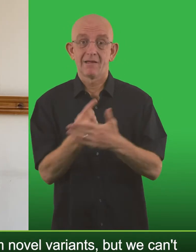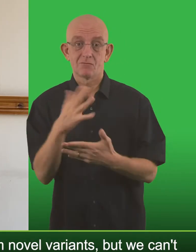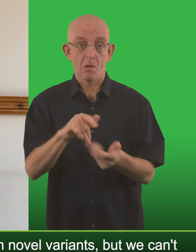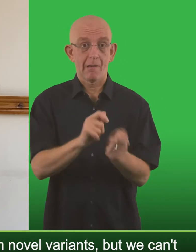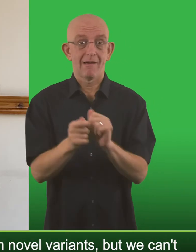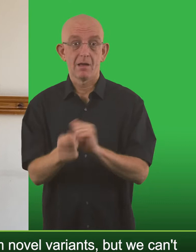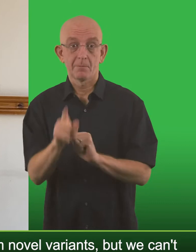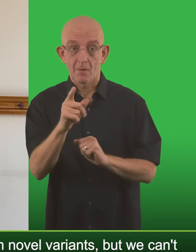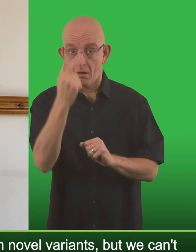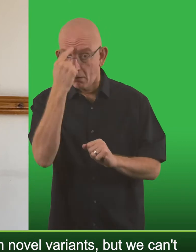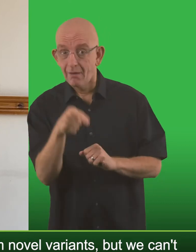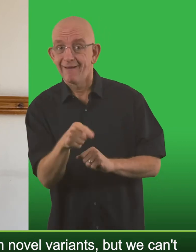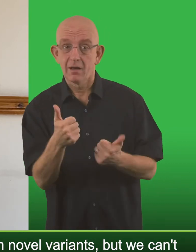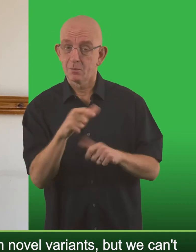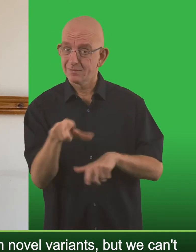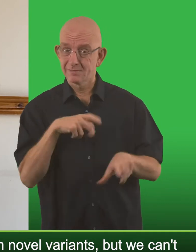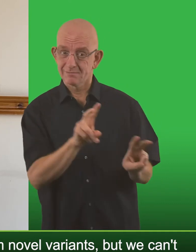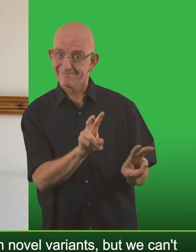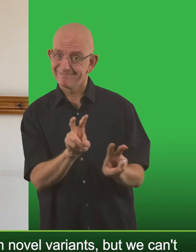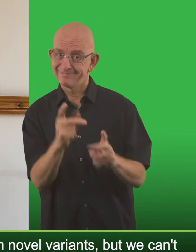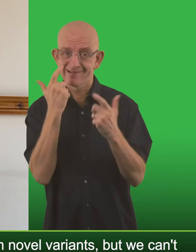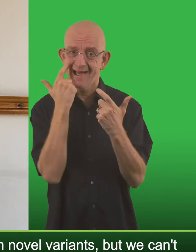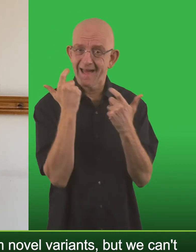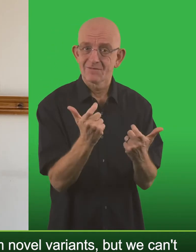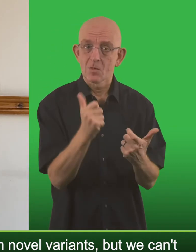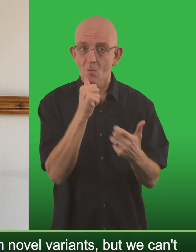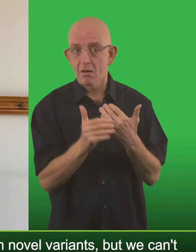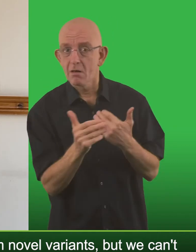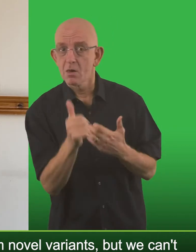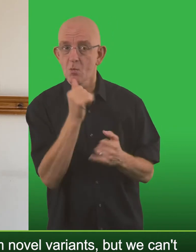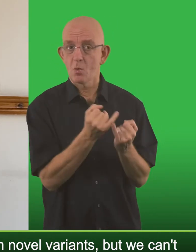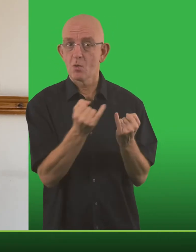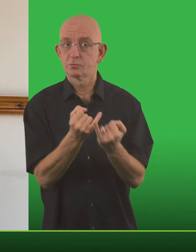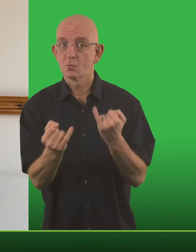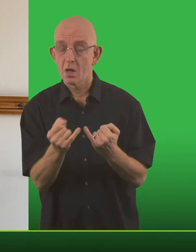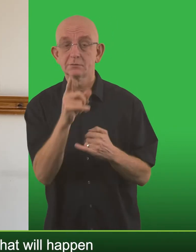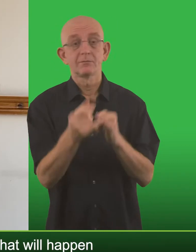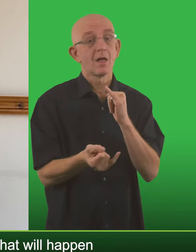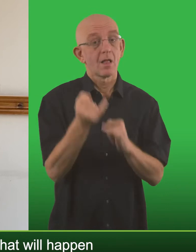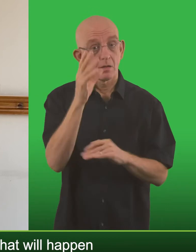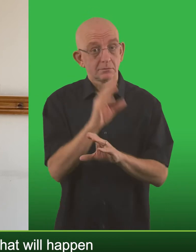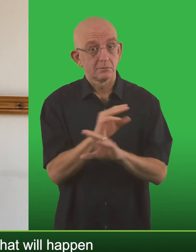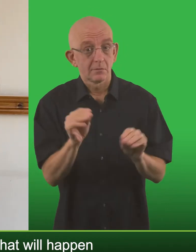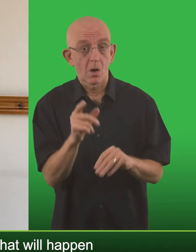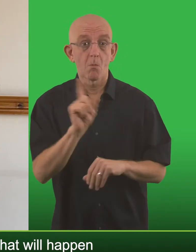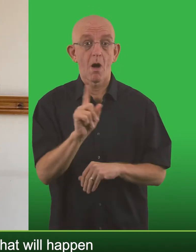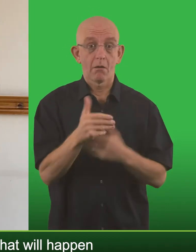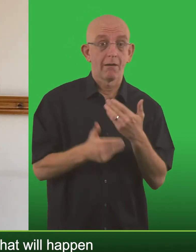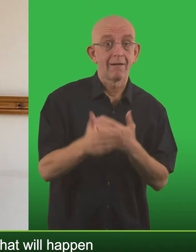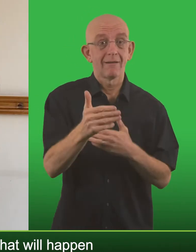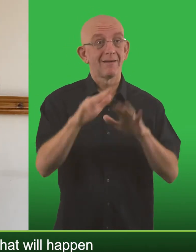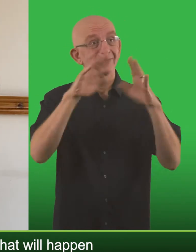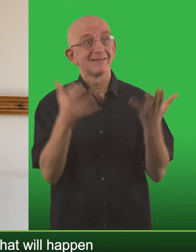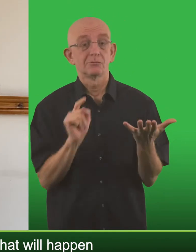from novel variants, but we can't rule that out. So we need to remain vigilant for some time to come. And lastly, it's difficult to say what will